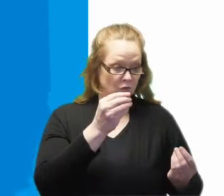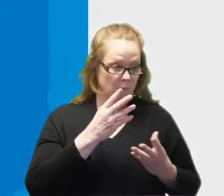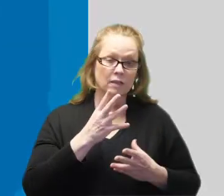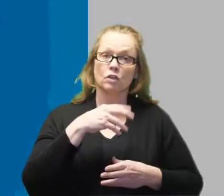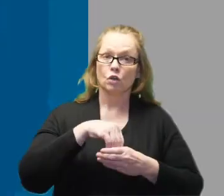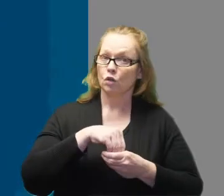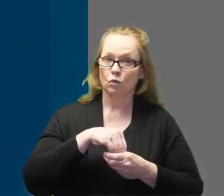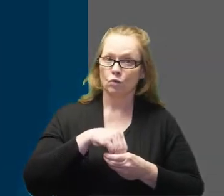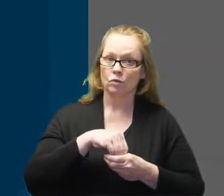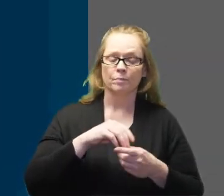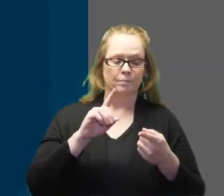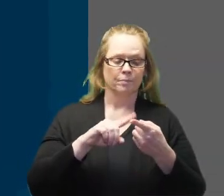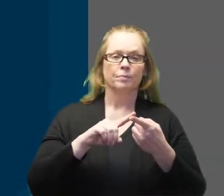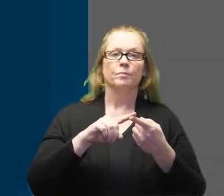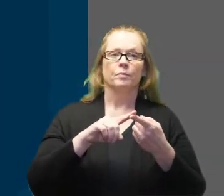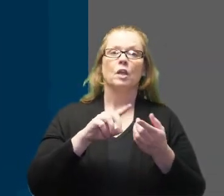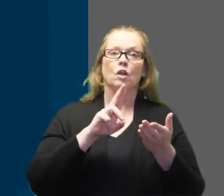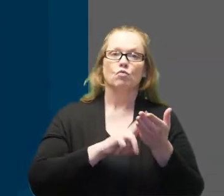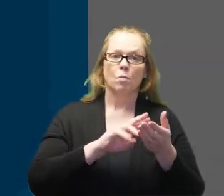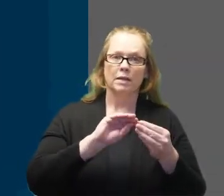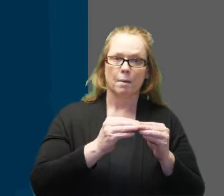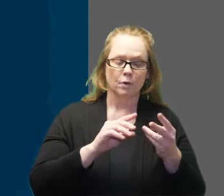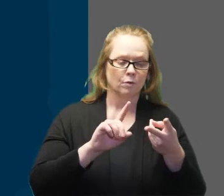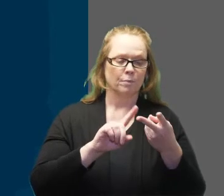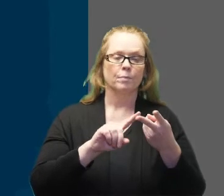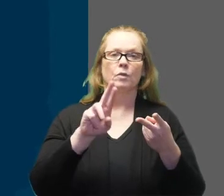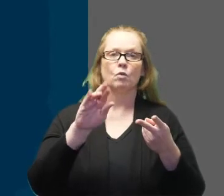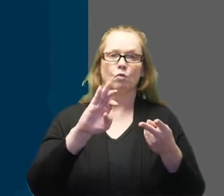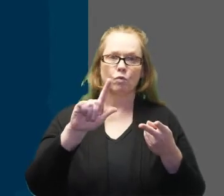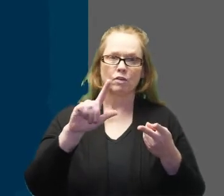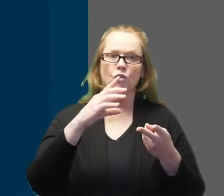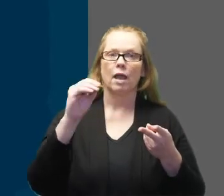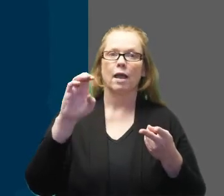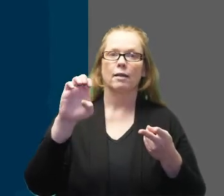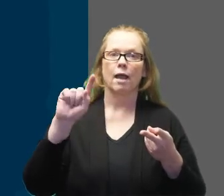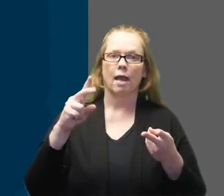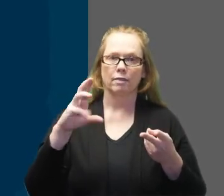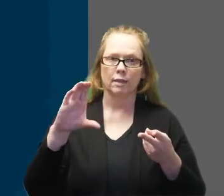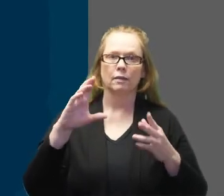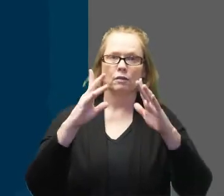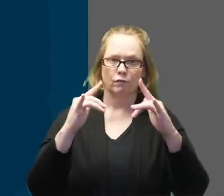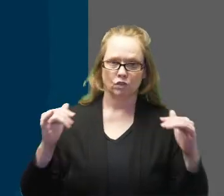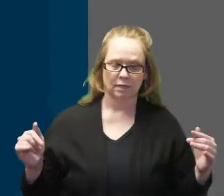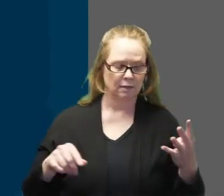This information includes enrollment numbers, racial and ethnic